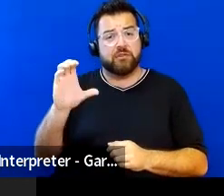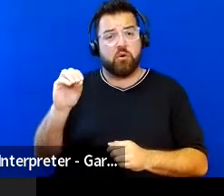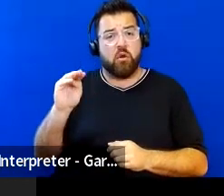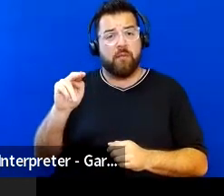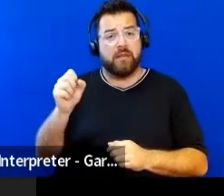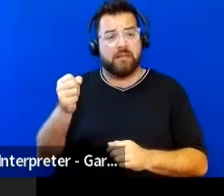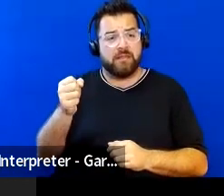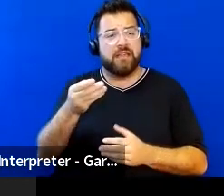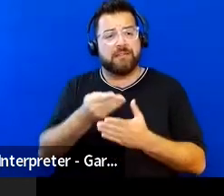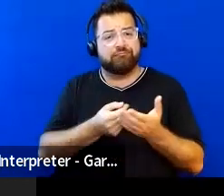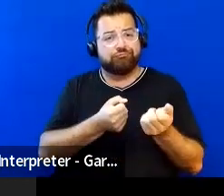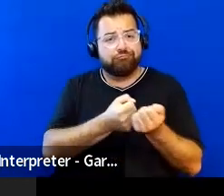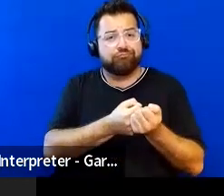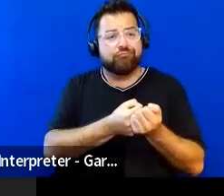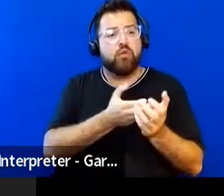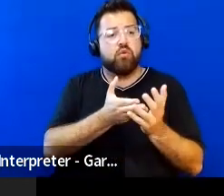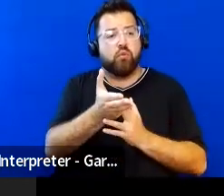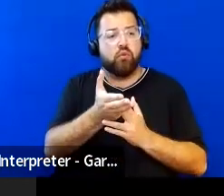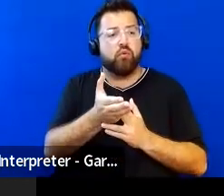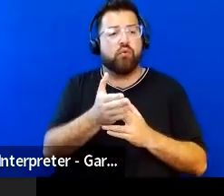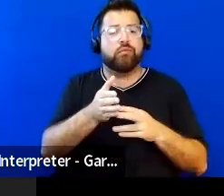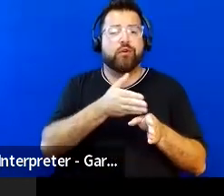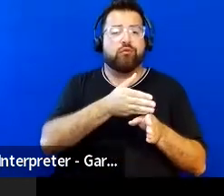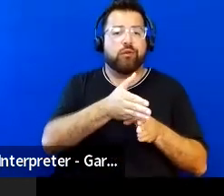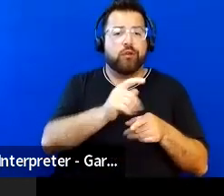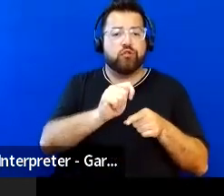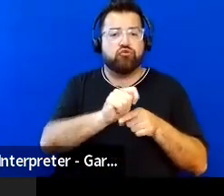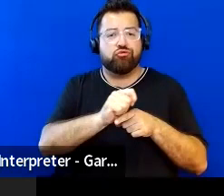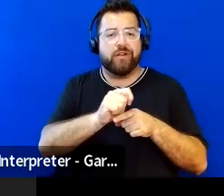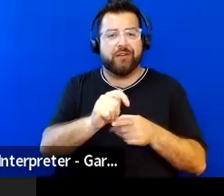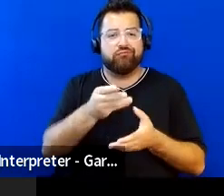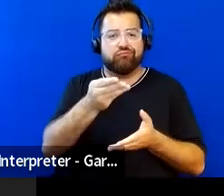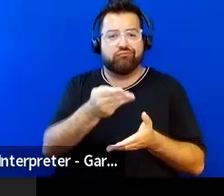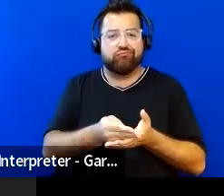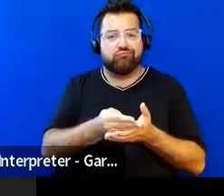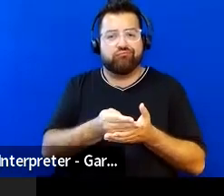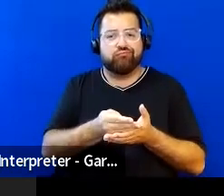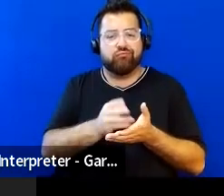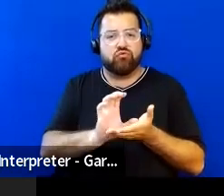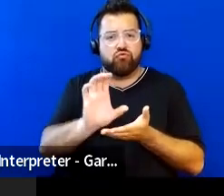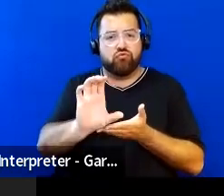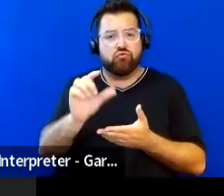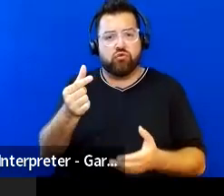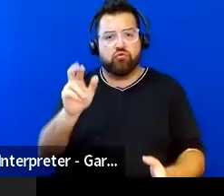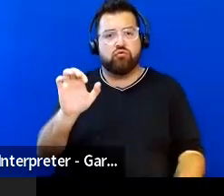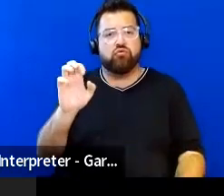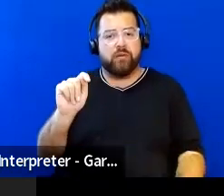this career training grant, and it was developed